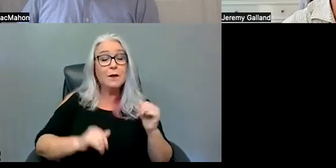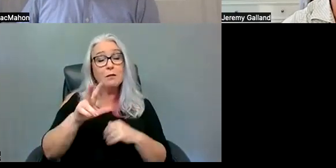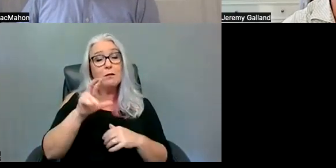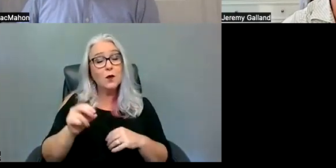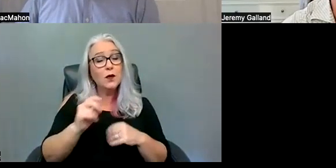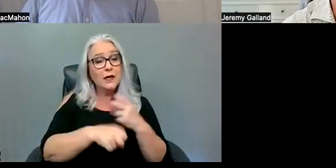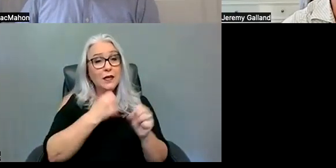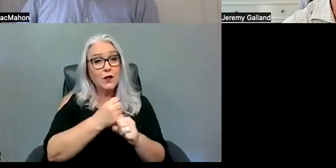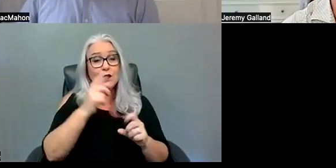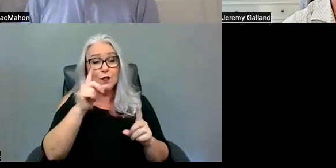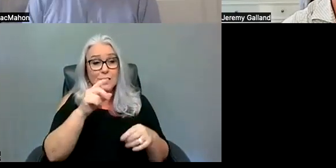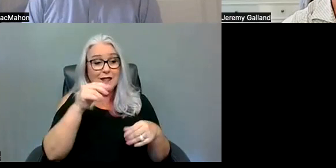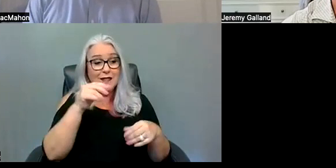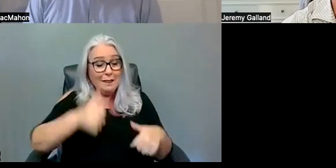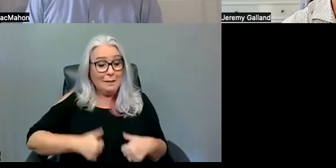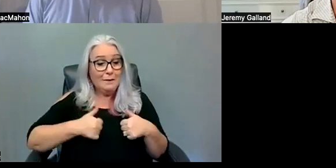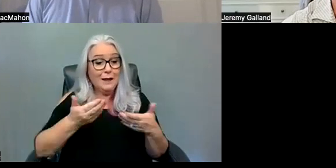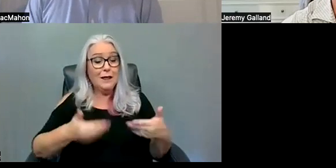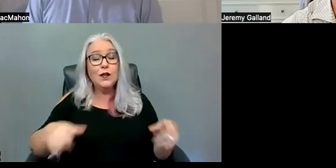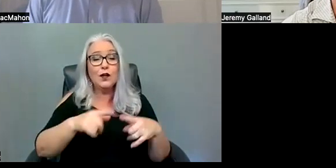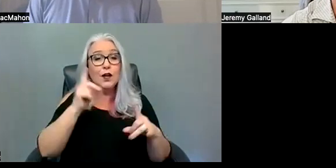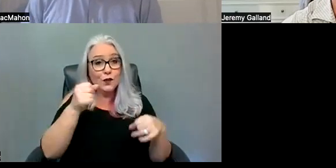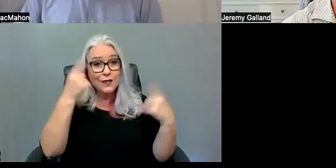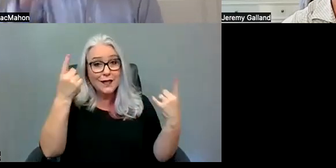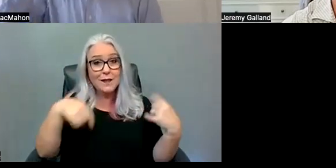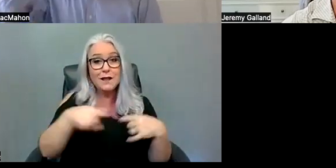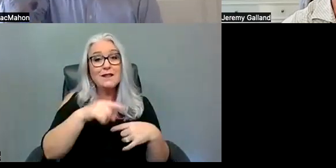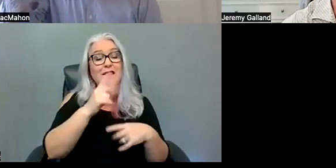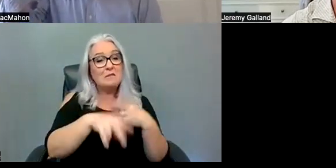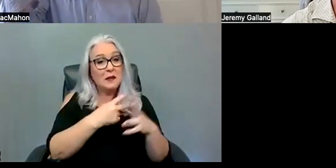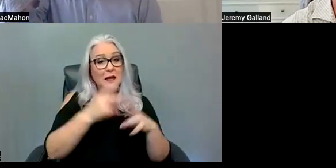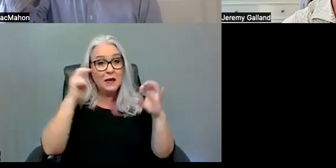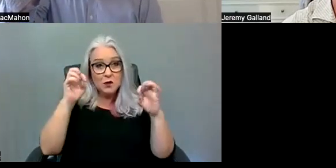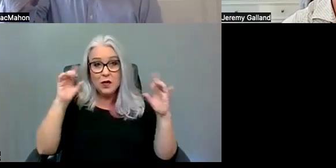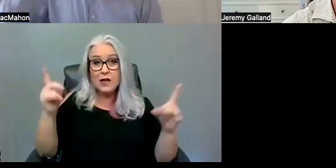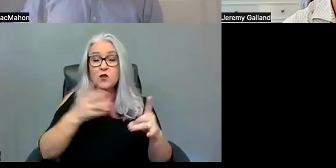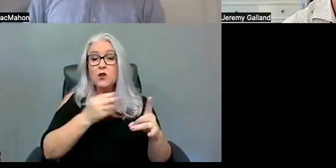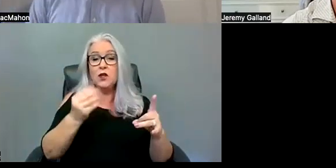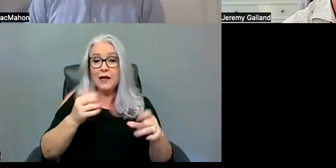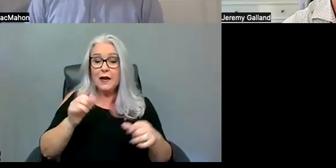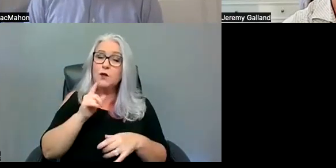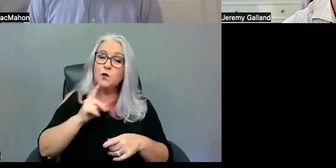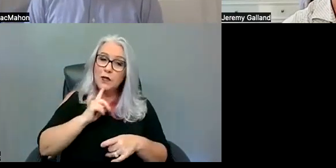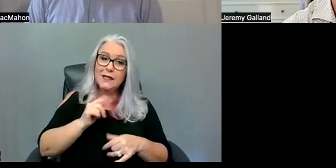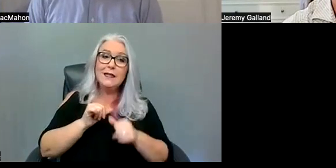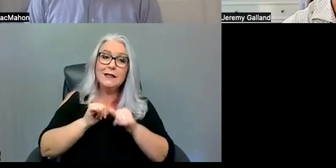of the educational industry, and I'd like to continue working on the school board. Thank you. Thank